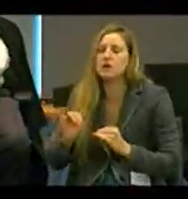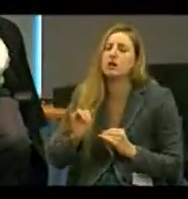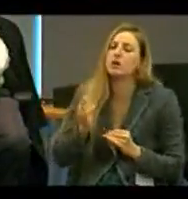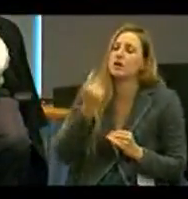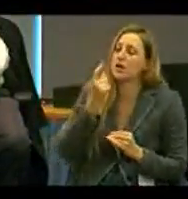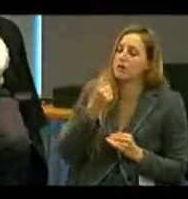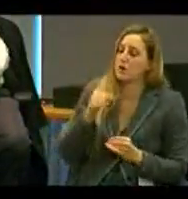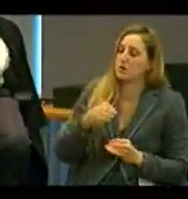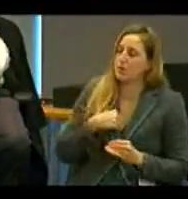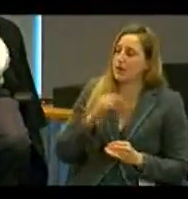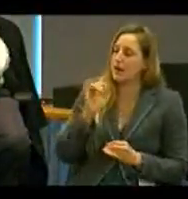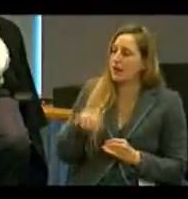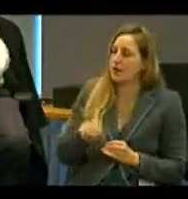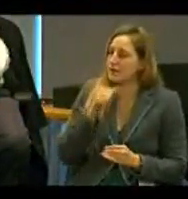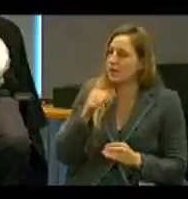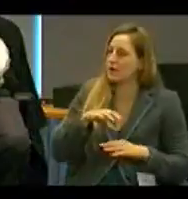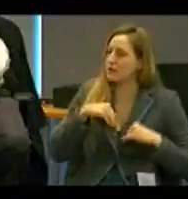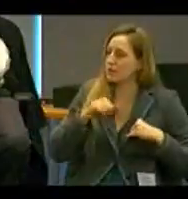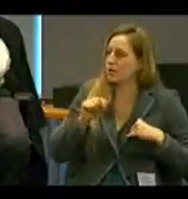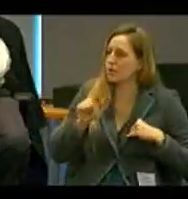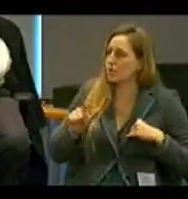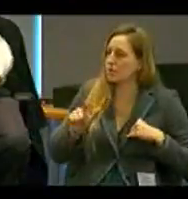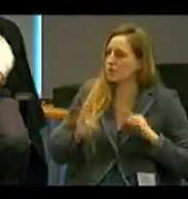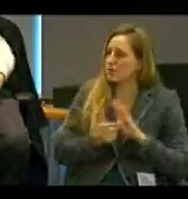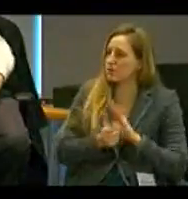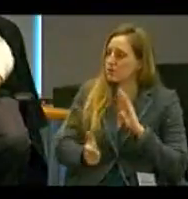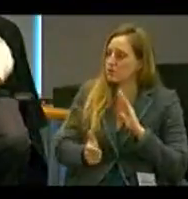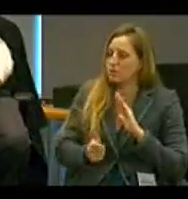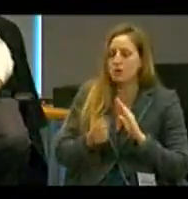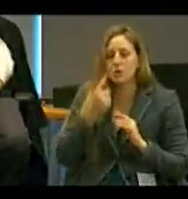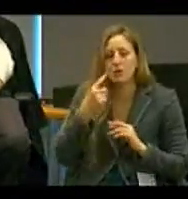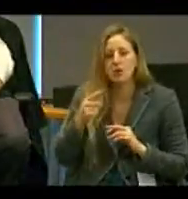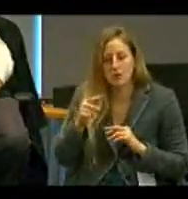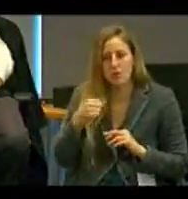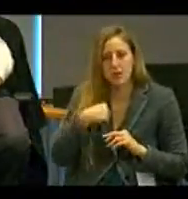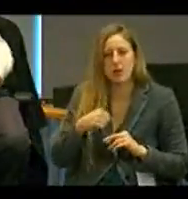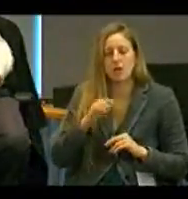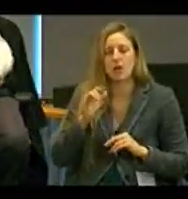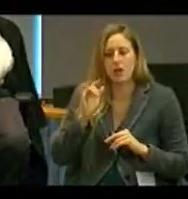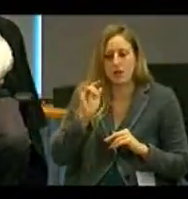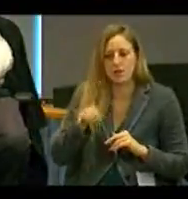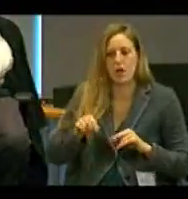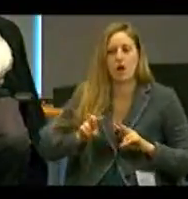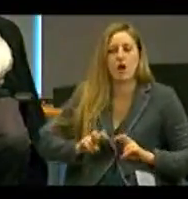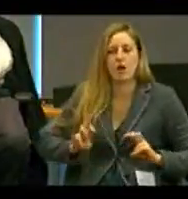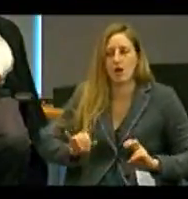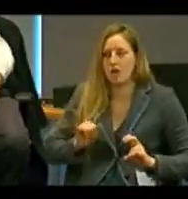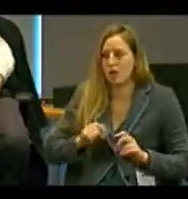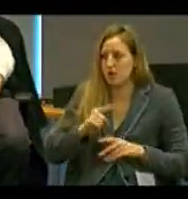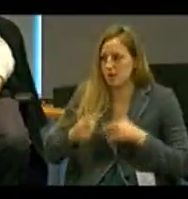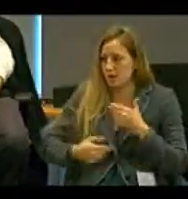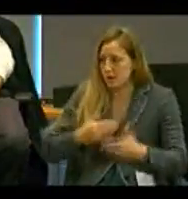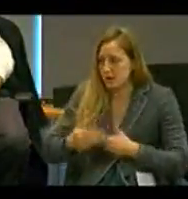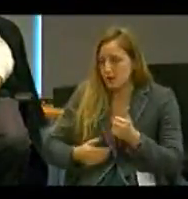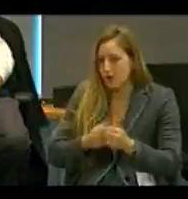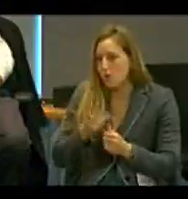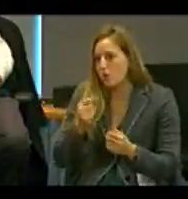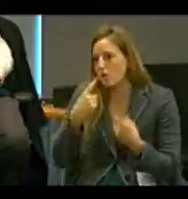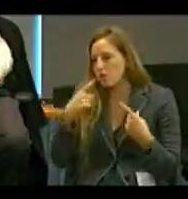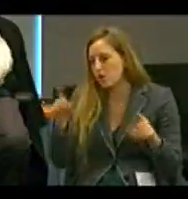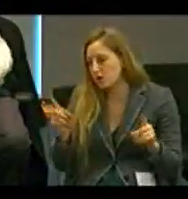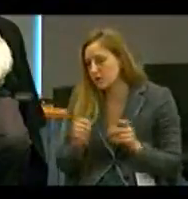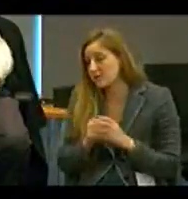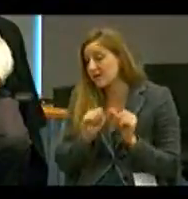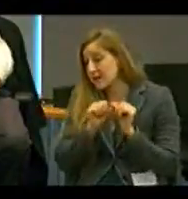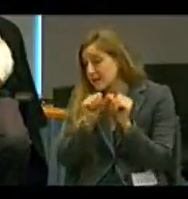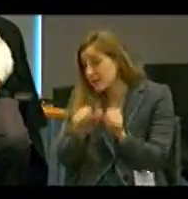with, that's unacceptable. And then we'll figure out what works. And it's important to have good research and to continually improve what